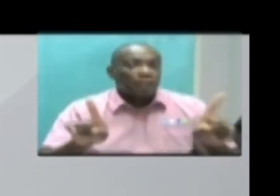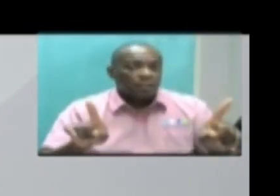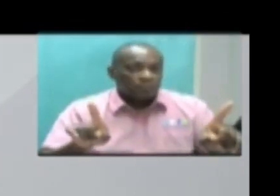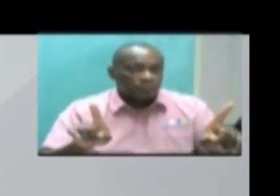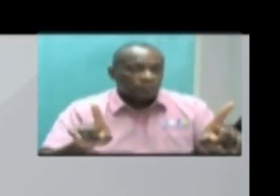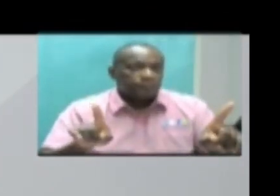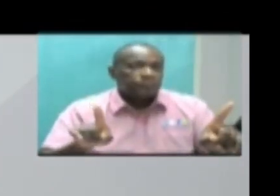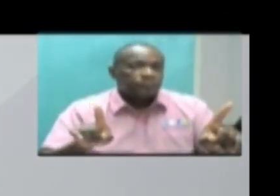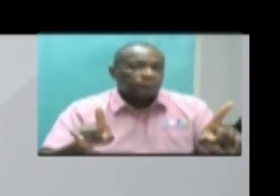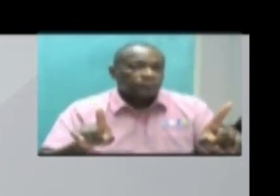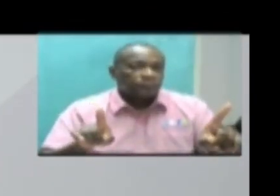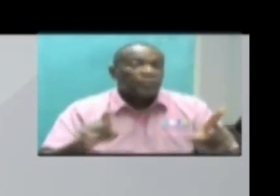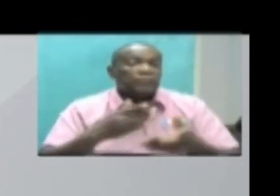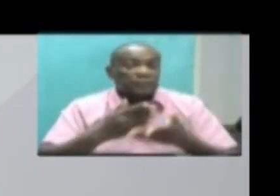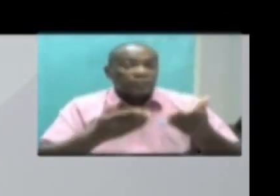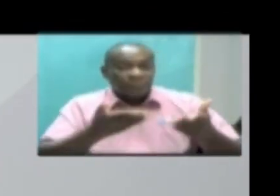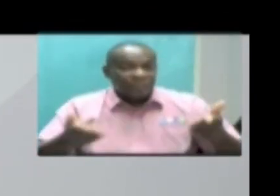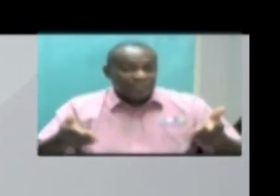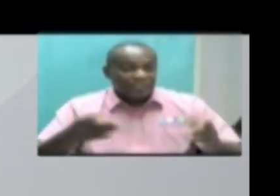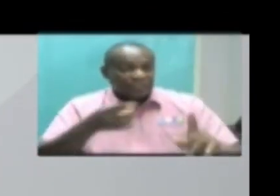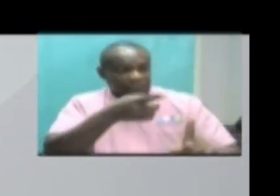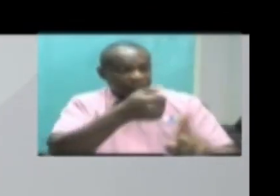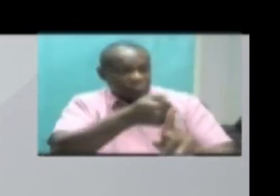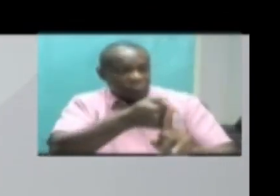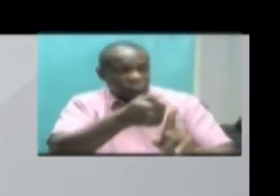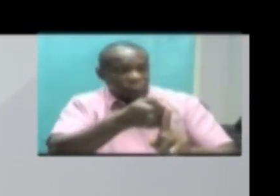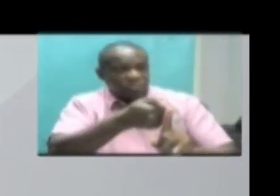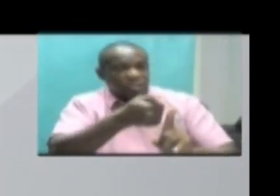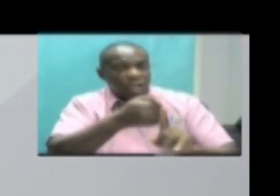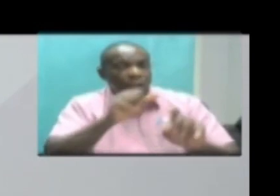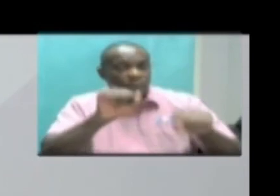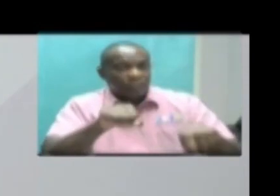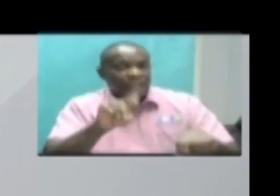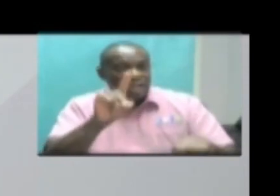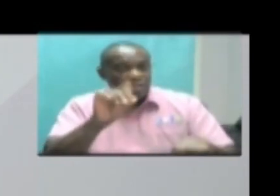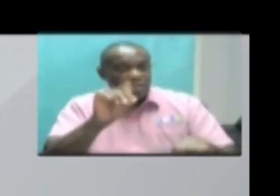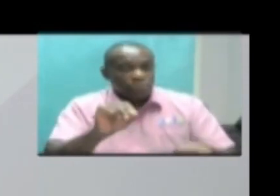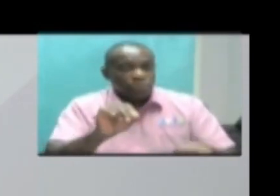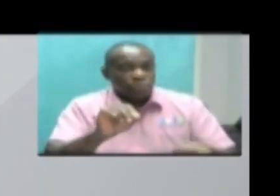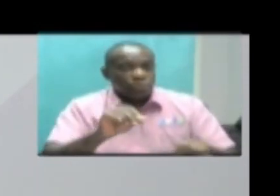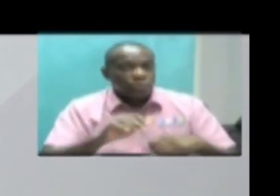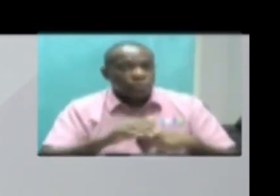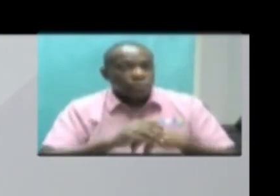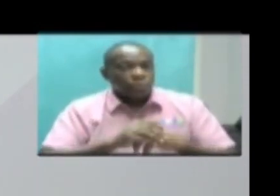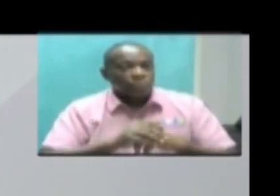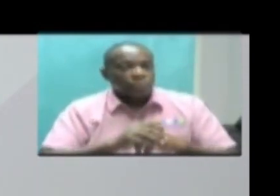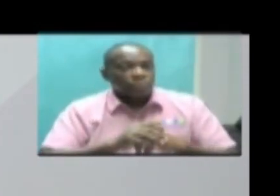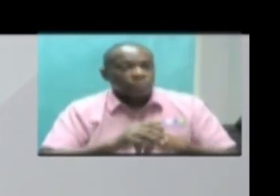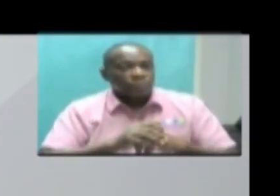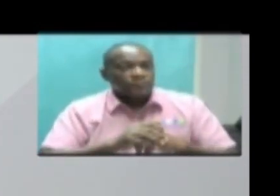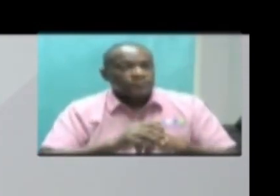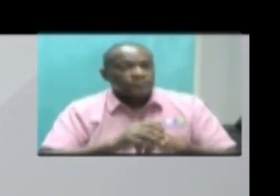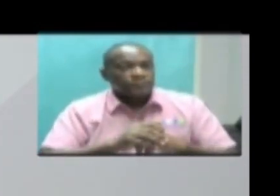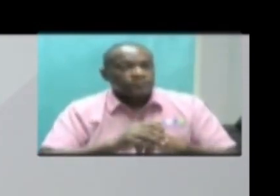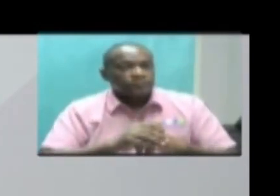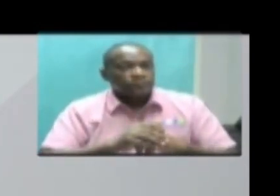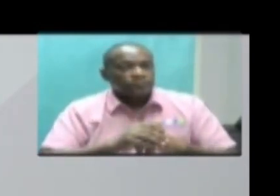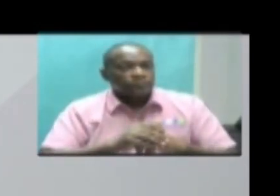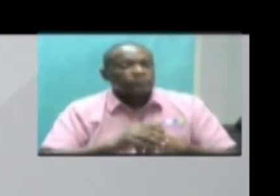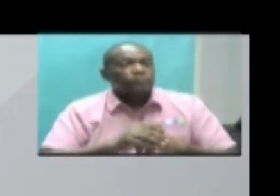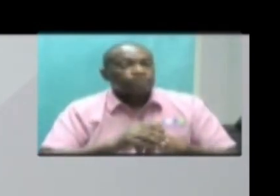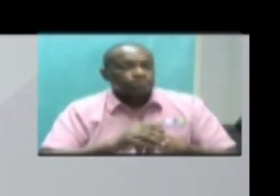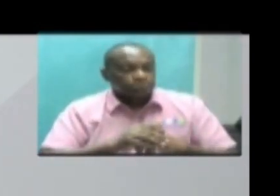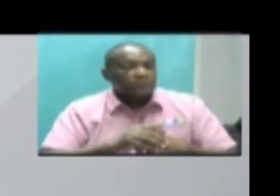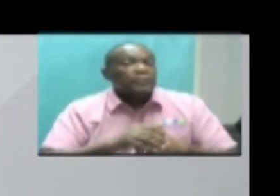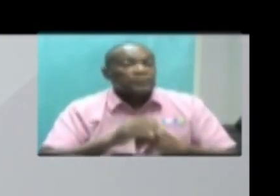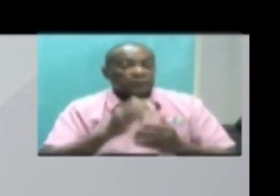that he himself, as the parent dealing with certain things that he's dealing with, there are some things that he has to be aware of and